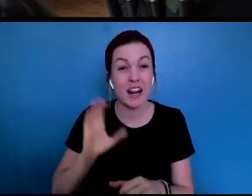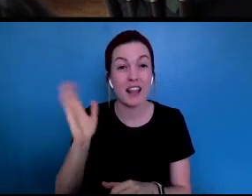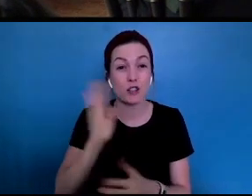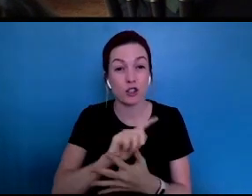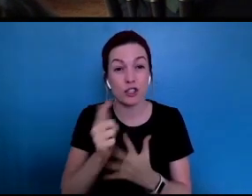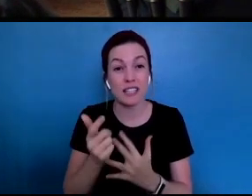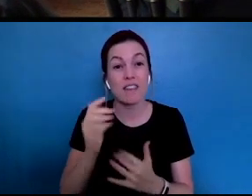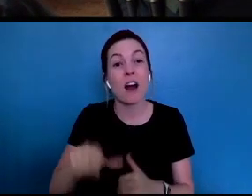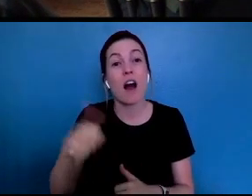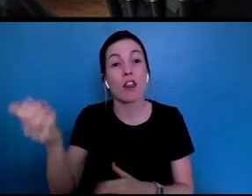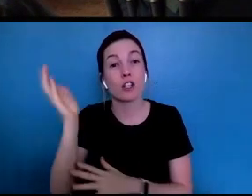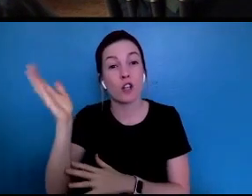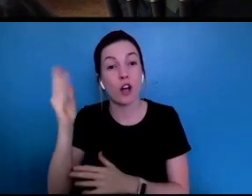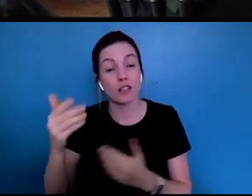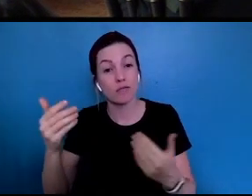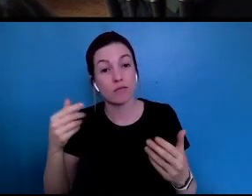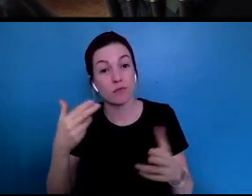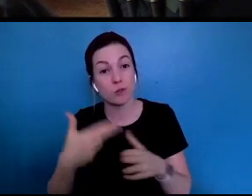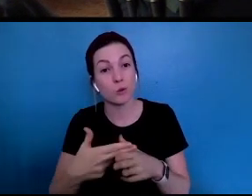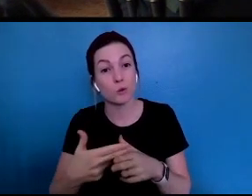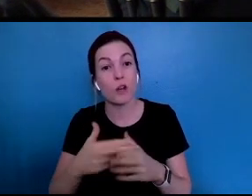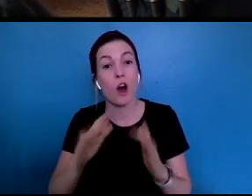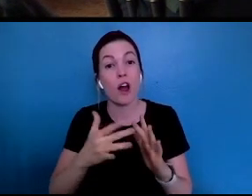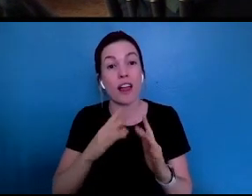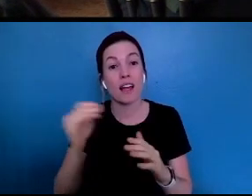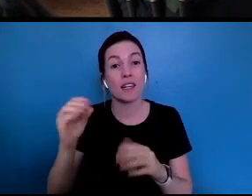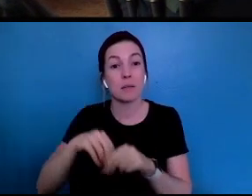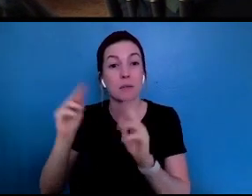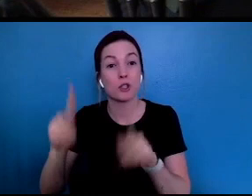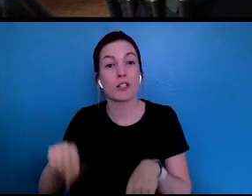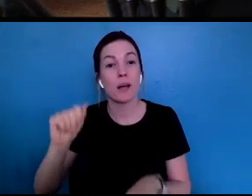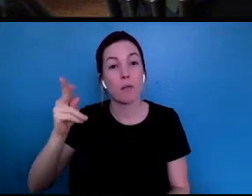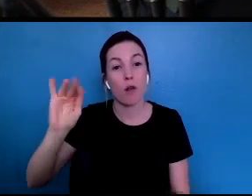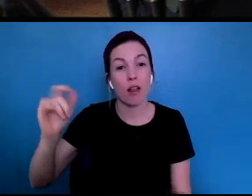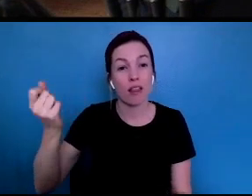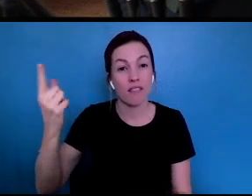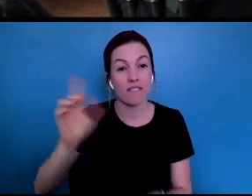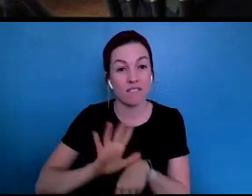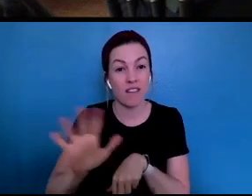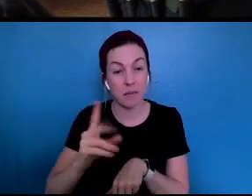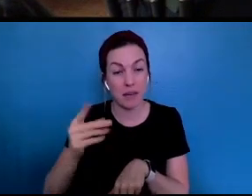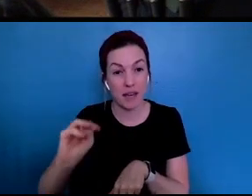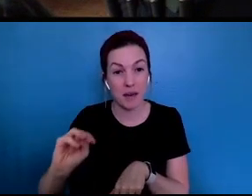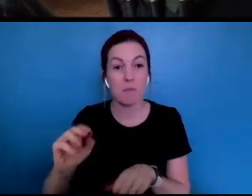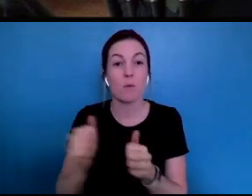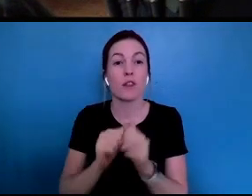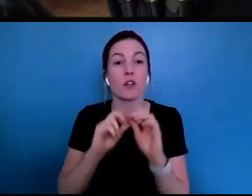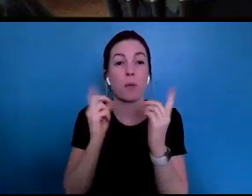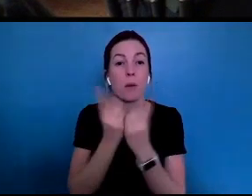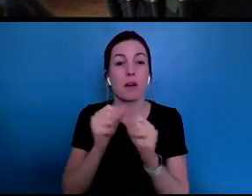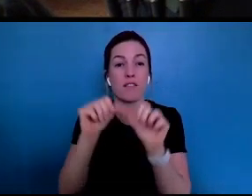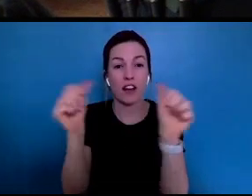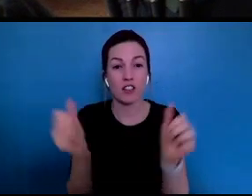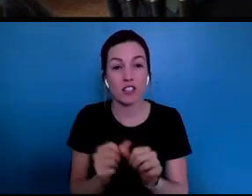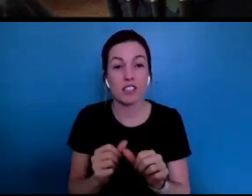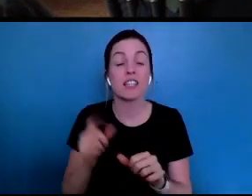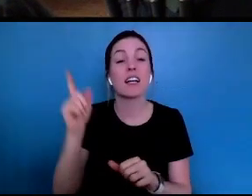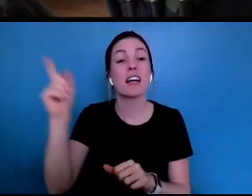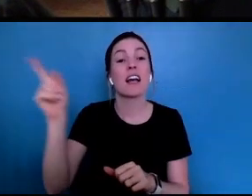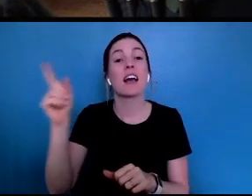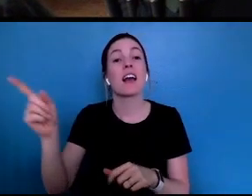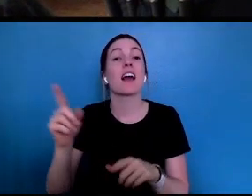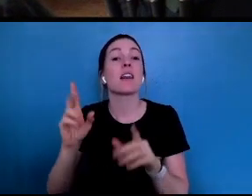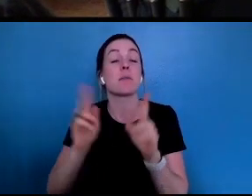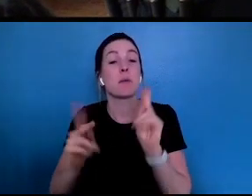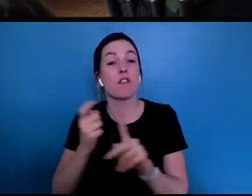both online and in person, on April 11th at 5 p.m. together with the Department of Architecture, with the folks from Urbanist AI, if you